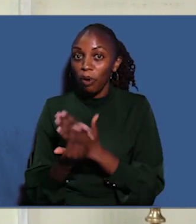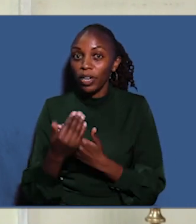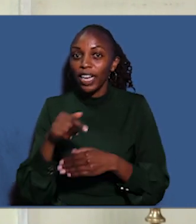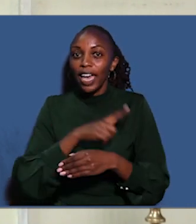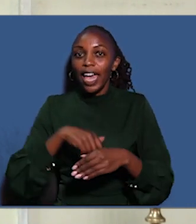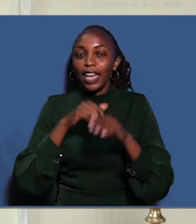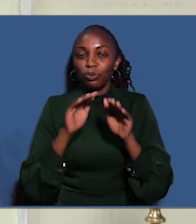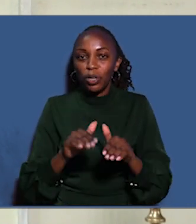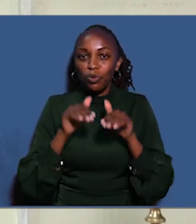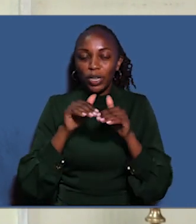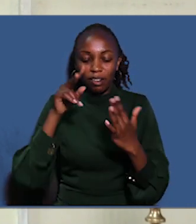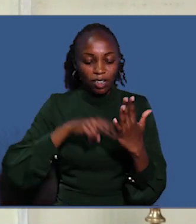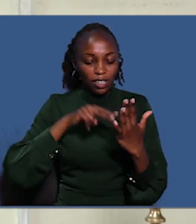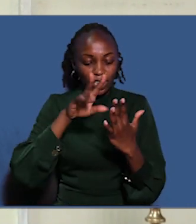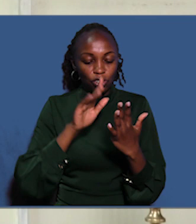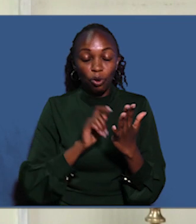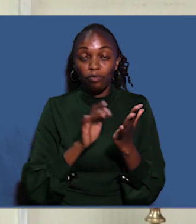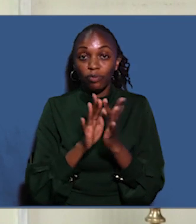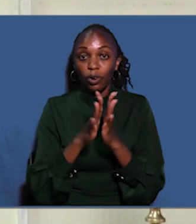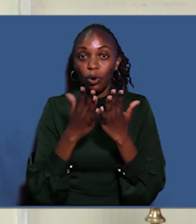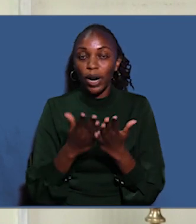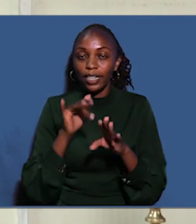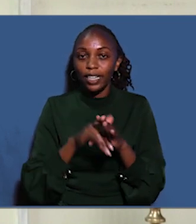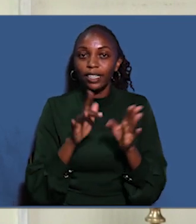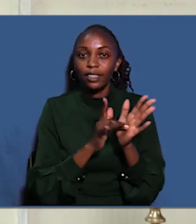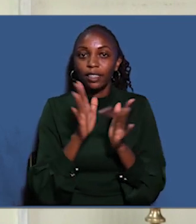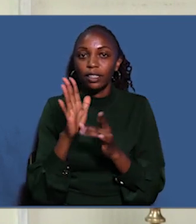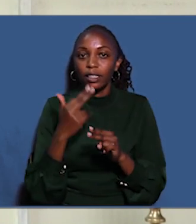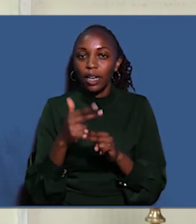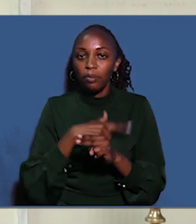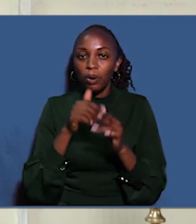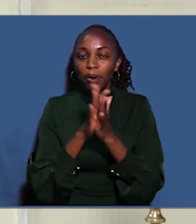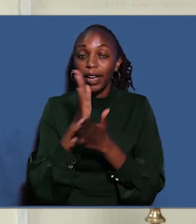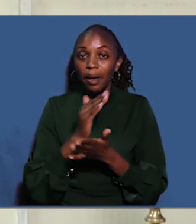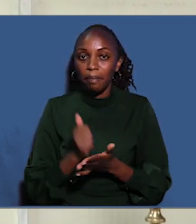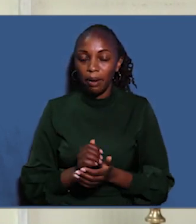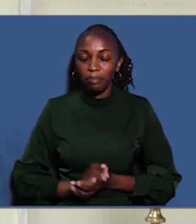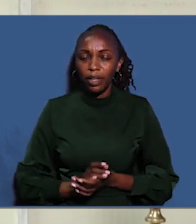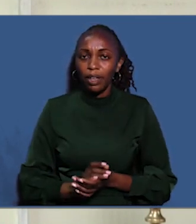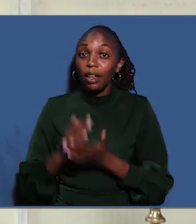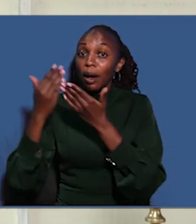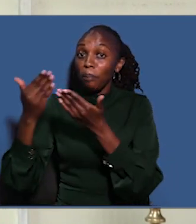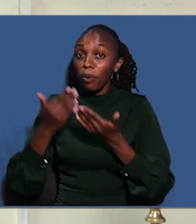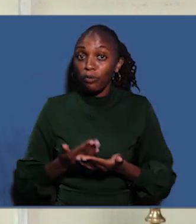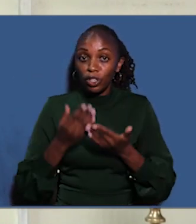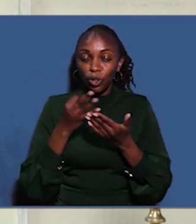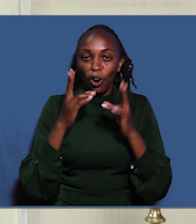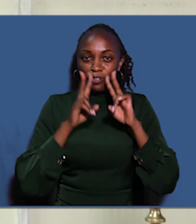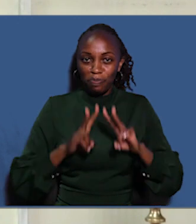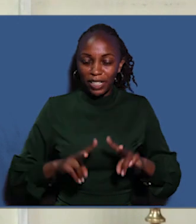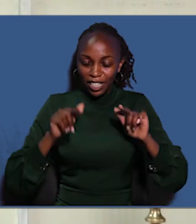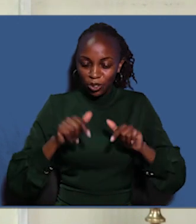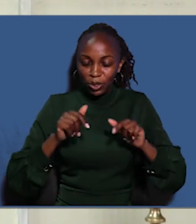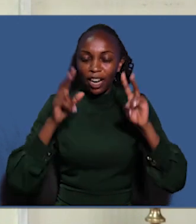look into your scriptures. In Jesus' name, amen. The provision of peace. That is the message of this